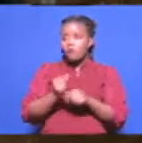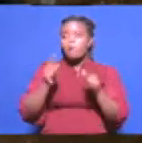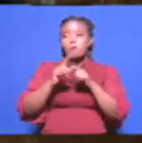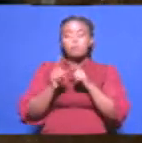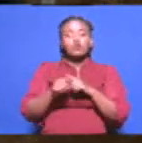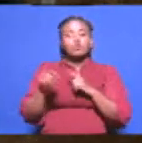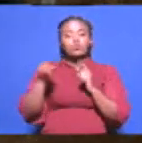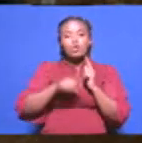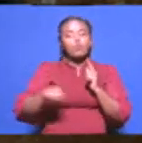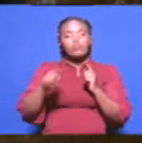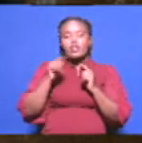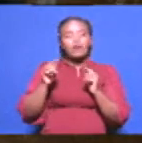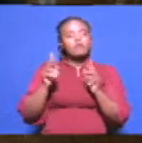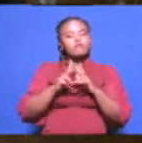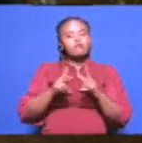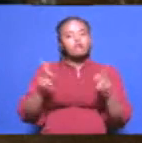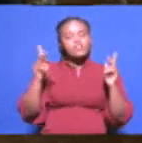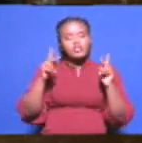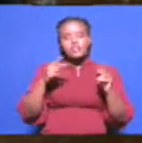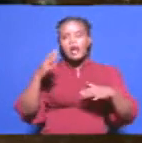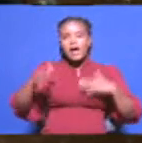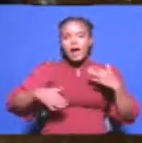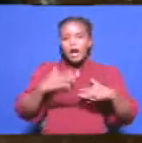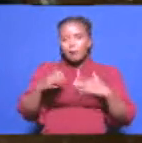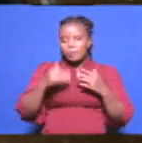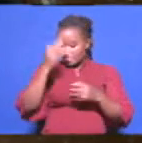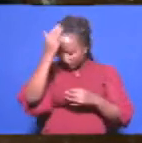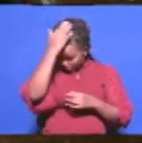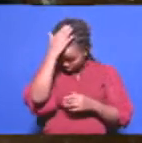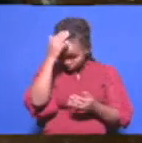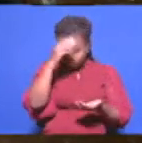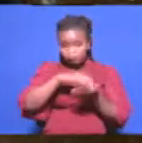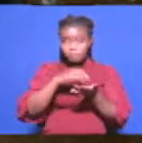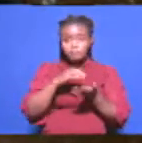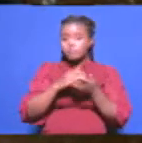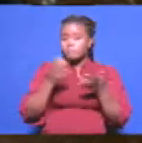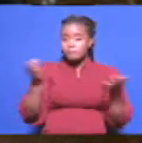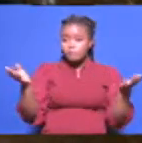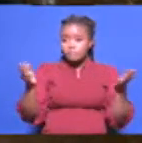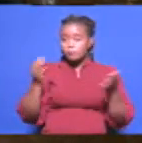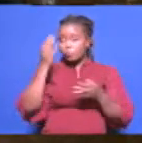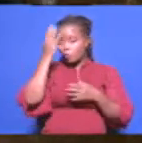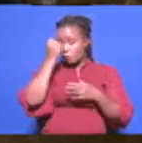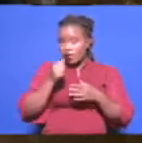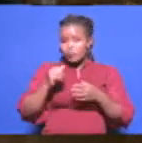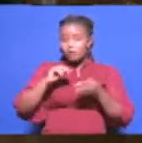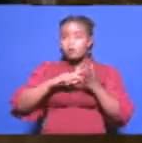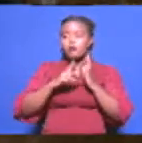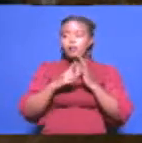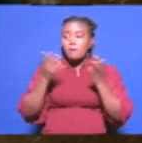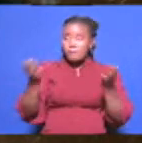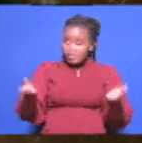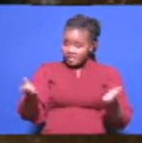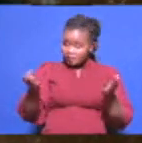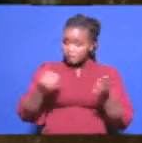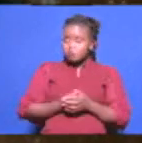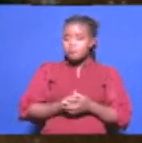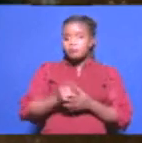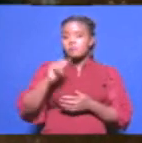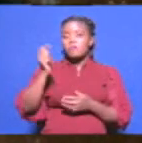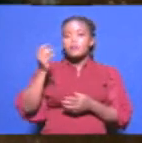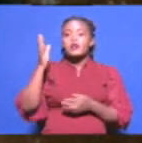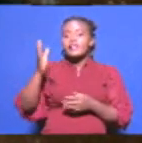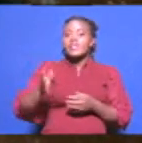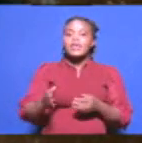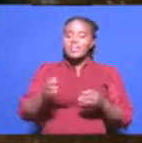humbling occasion because it means, in effect, that Kenyans have given me